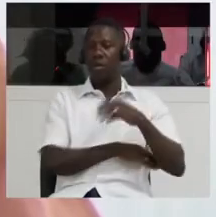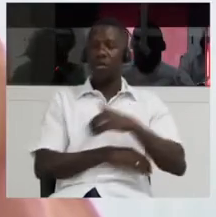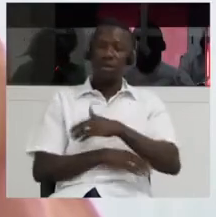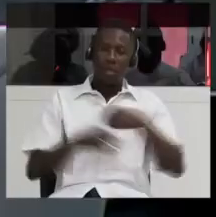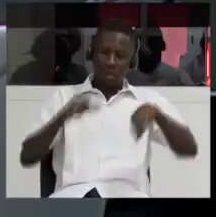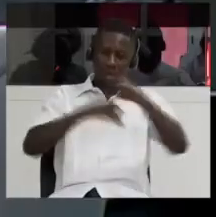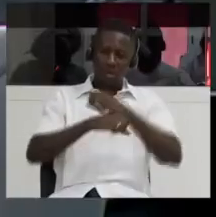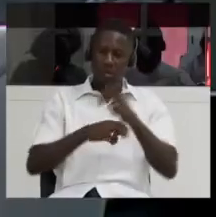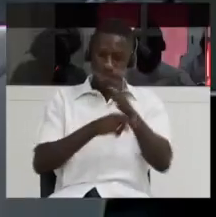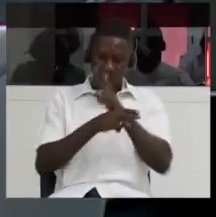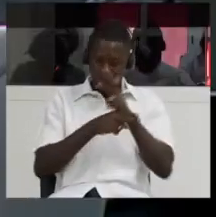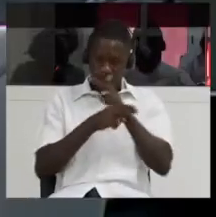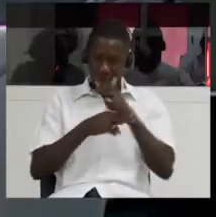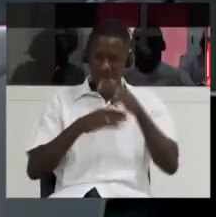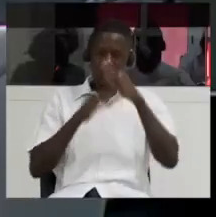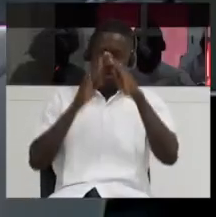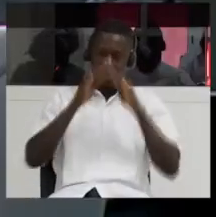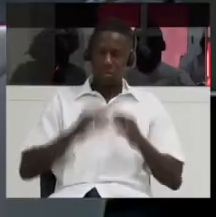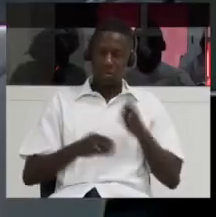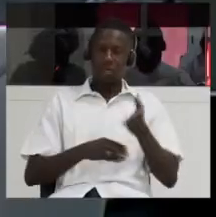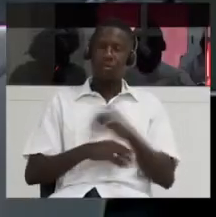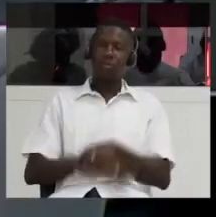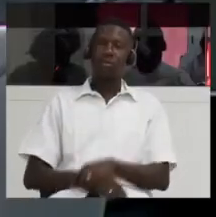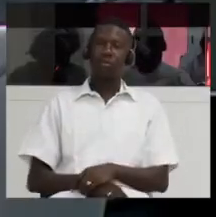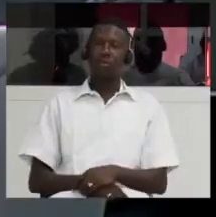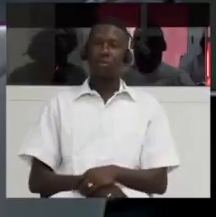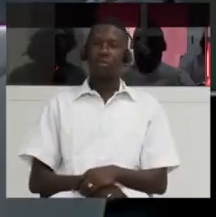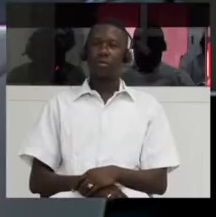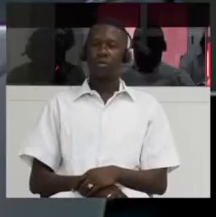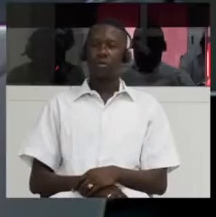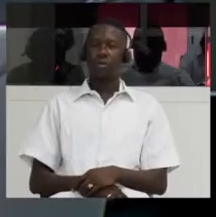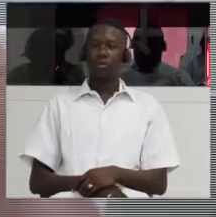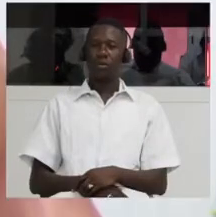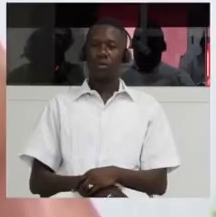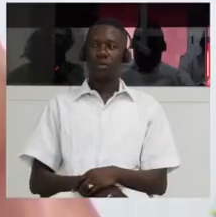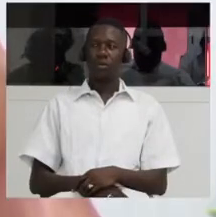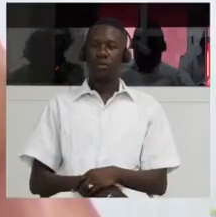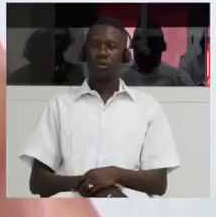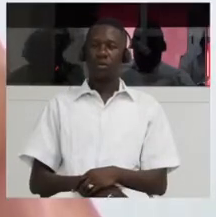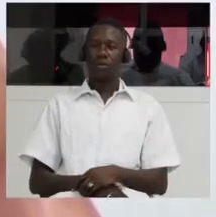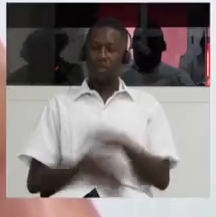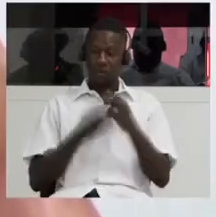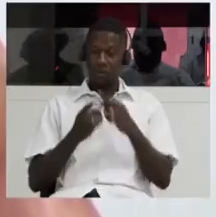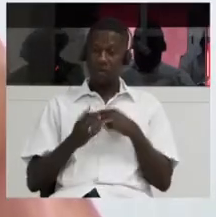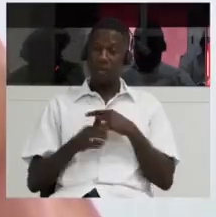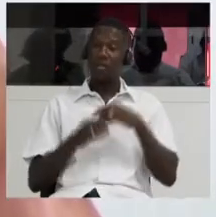That effectively sealed the fate of the PPP government, didn't it? Yes.